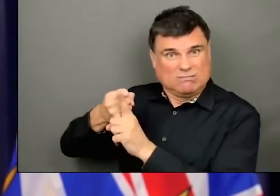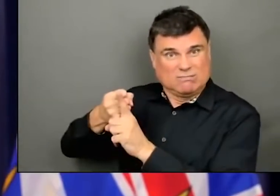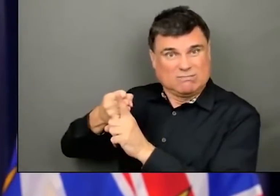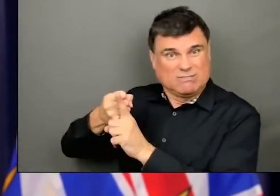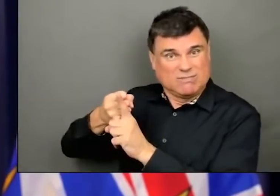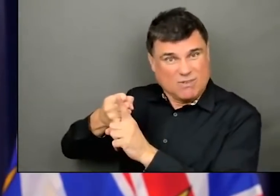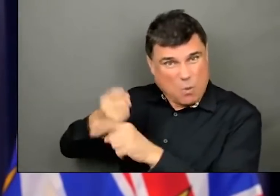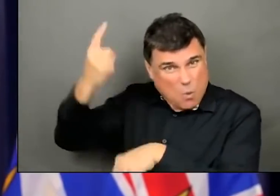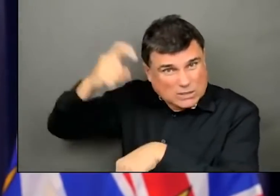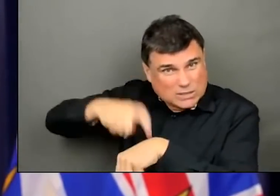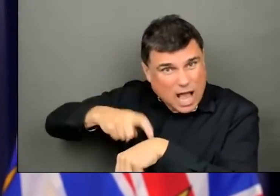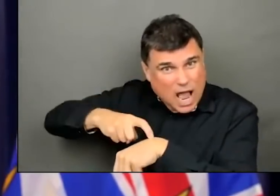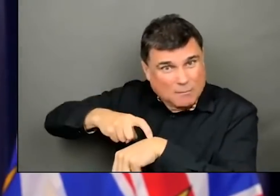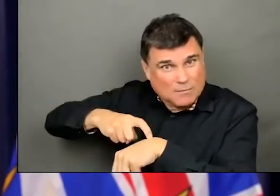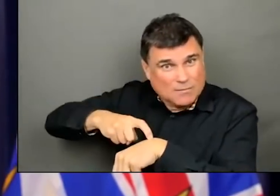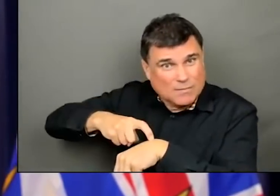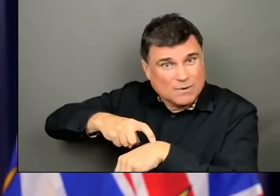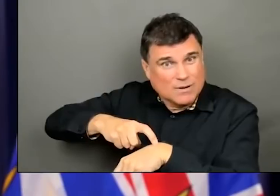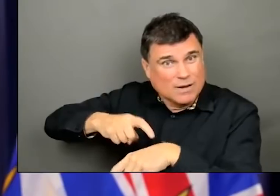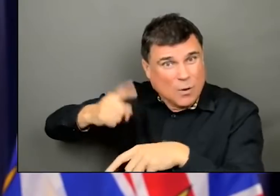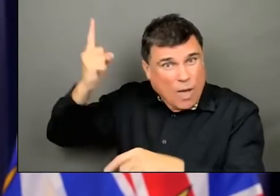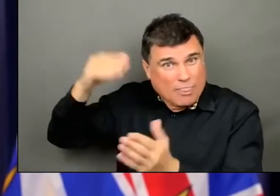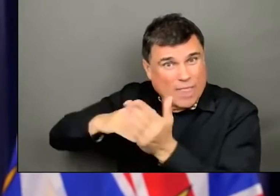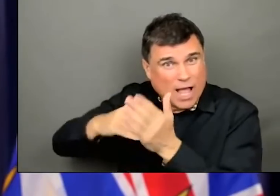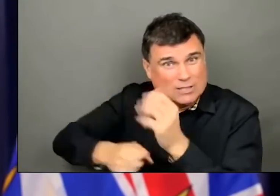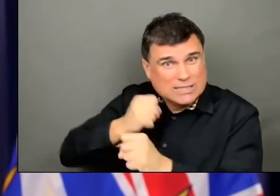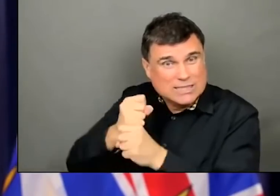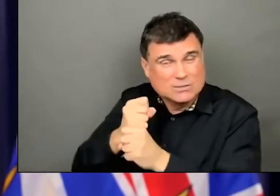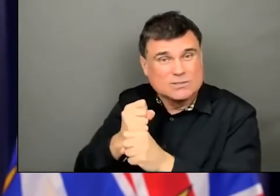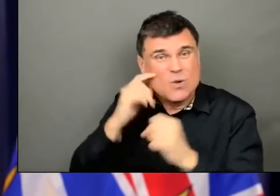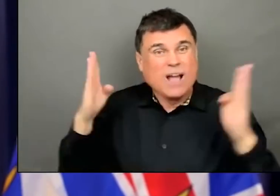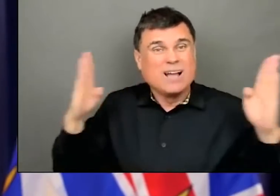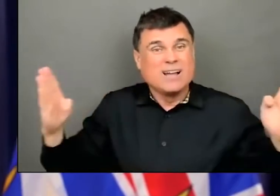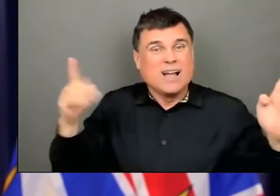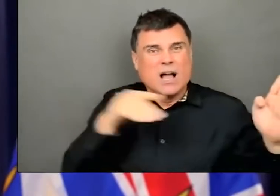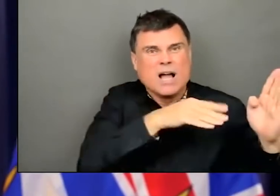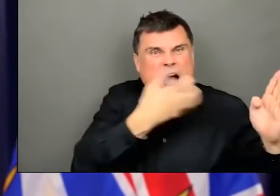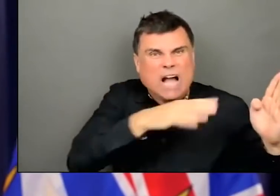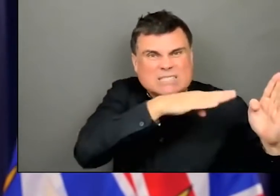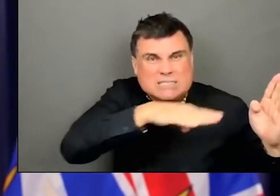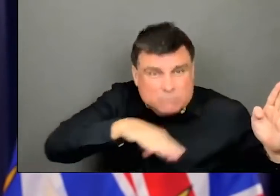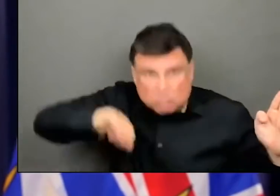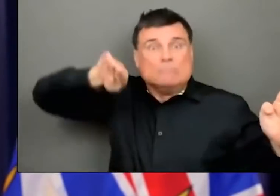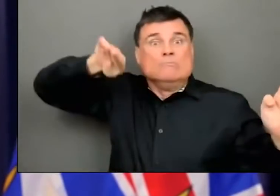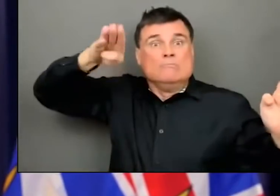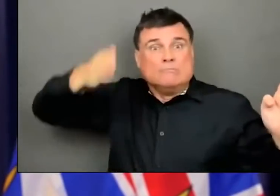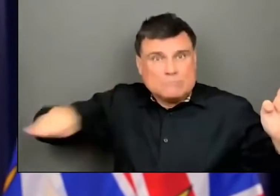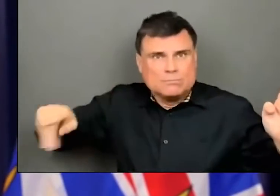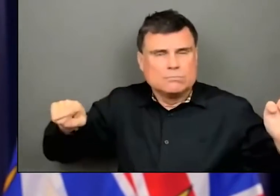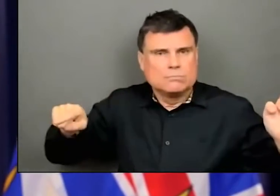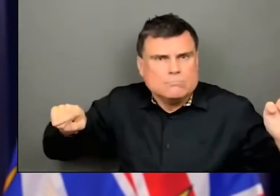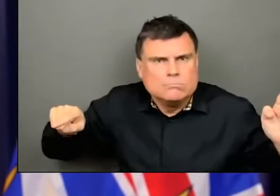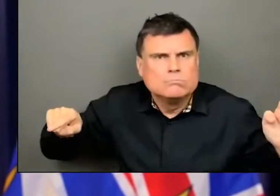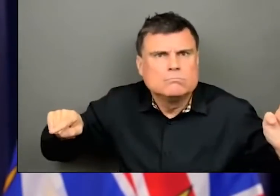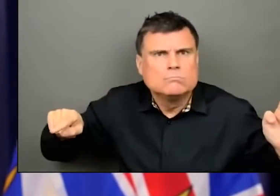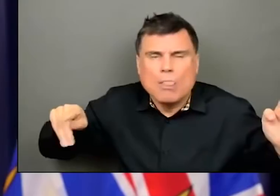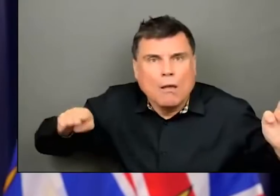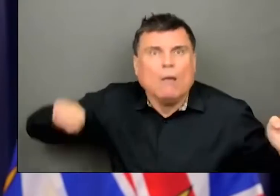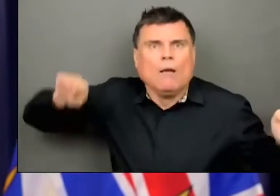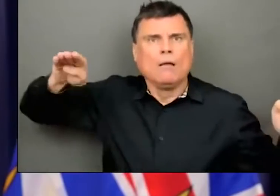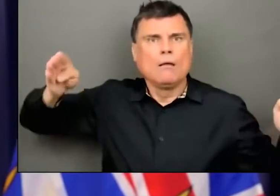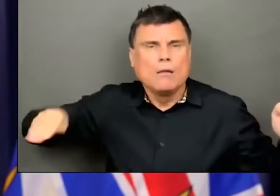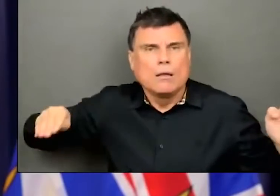year event, and we need to respond and become more resilient, not just as a health system, but as a province. I wanted